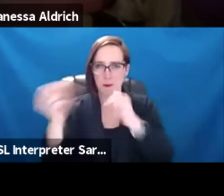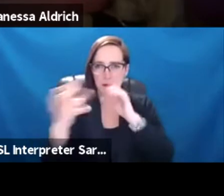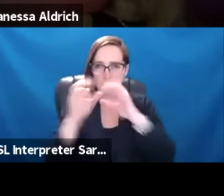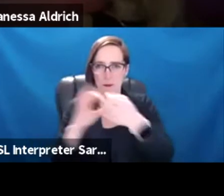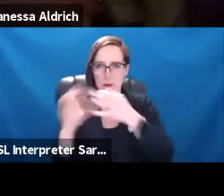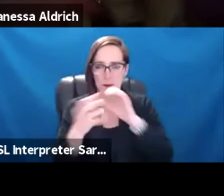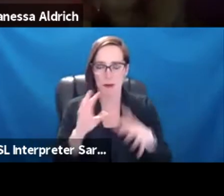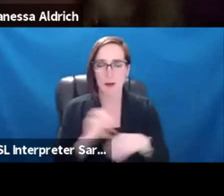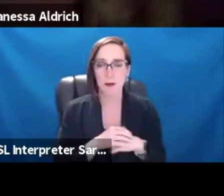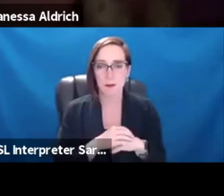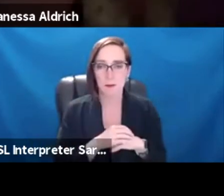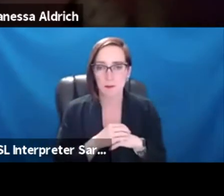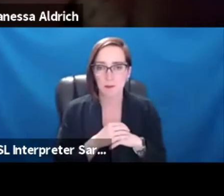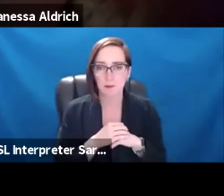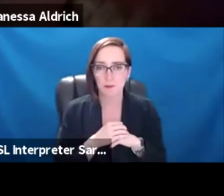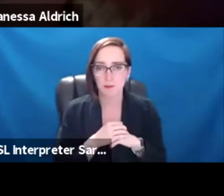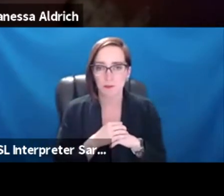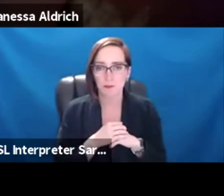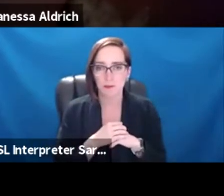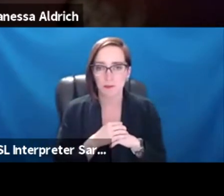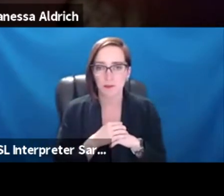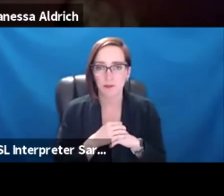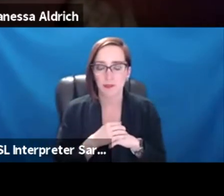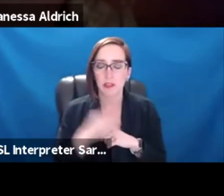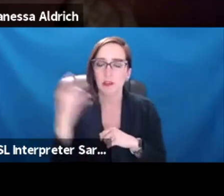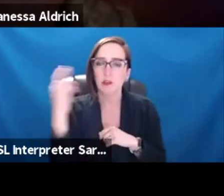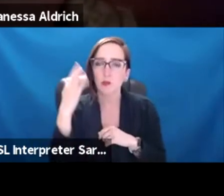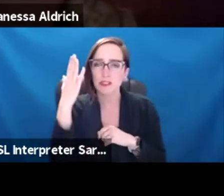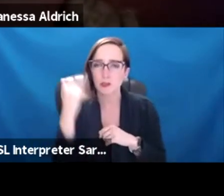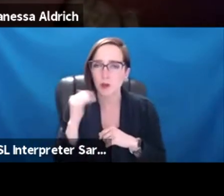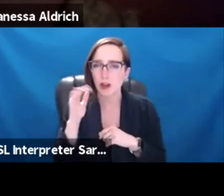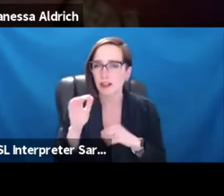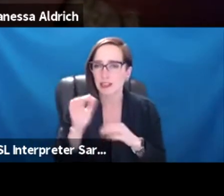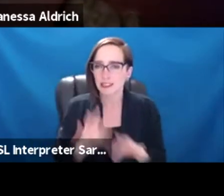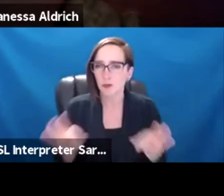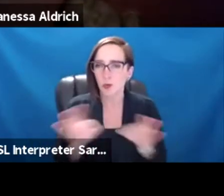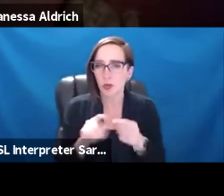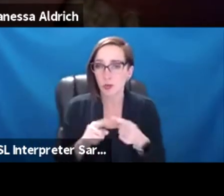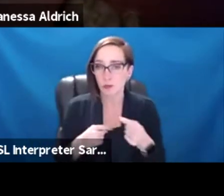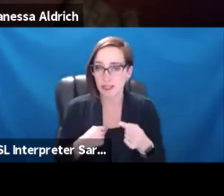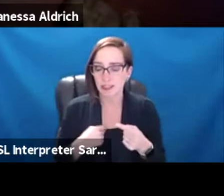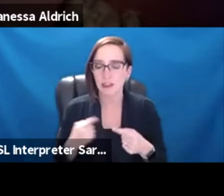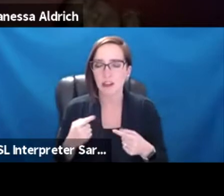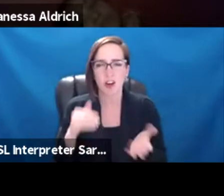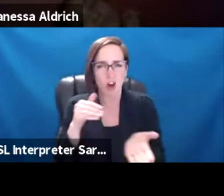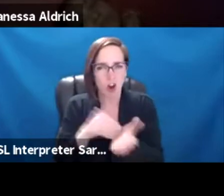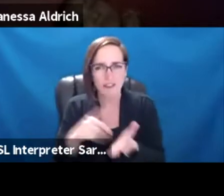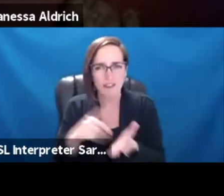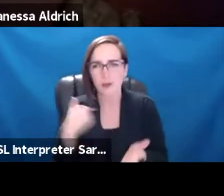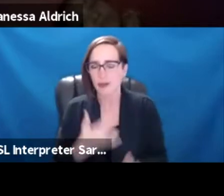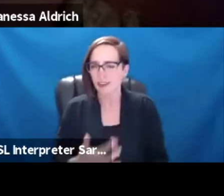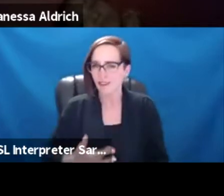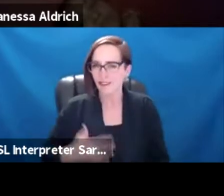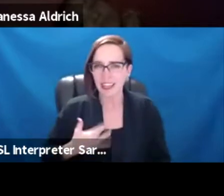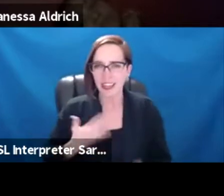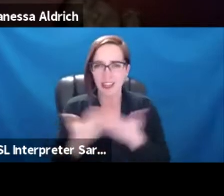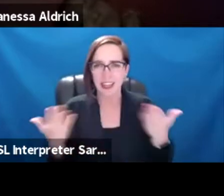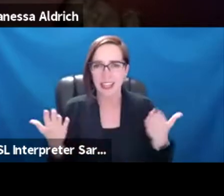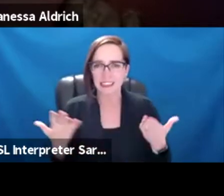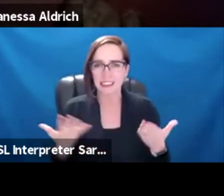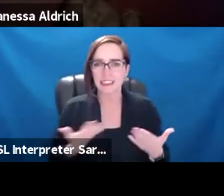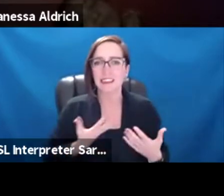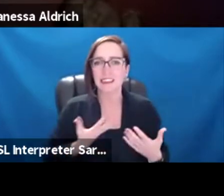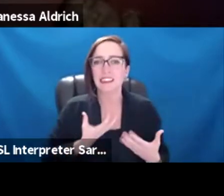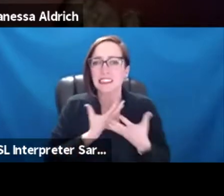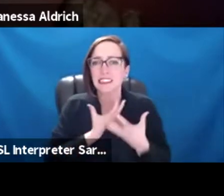things is oftentimes we're feeling something that we don't give expression to. It gets caught right